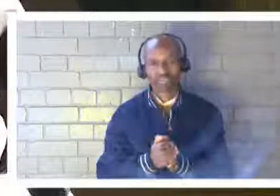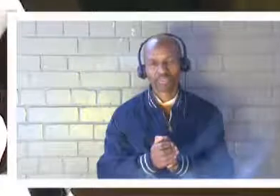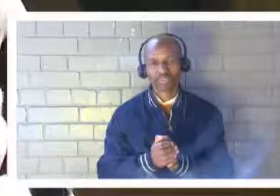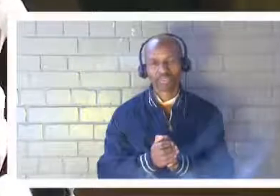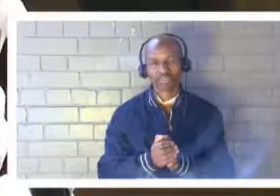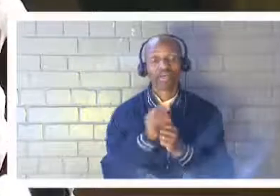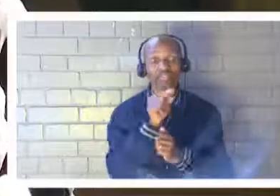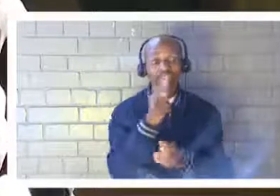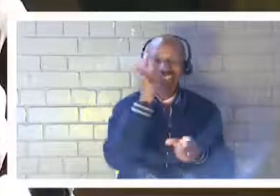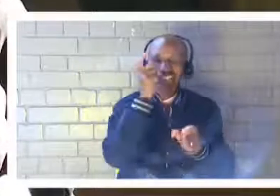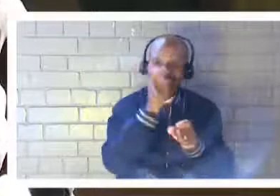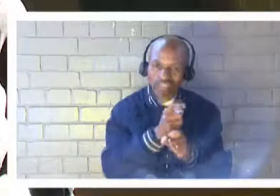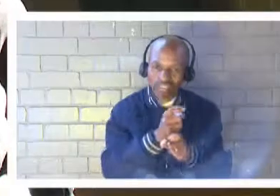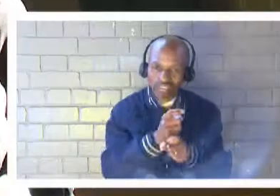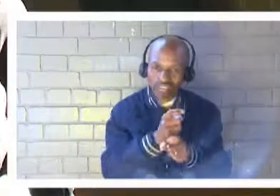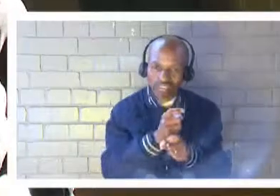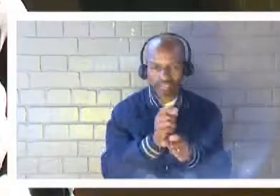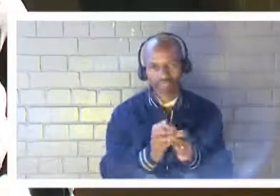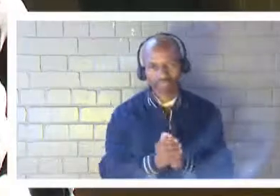Very difficult.